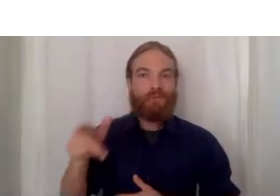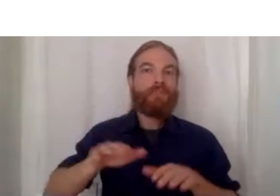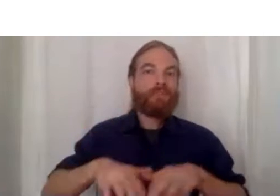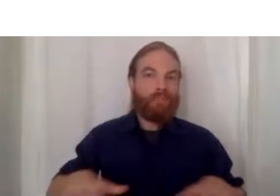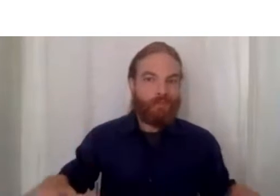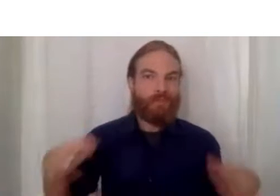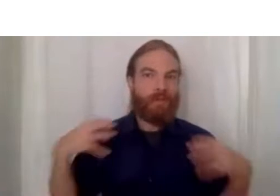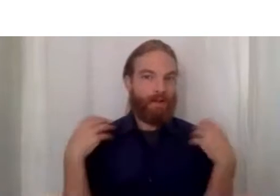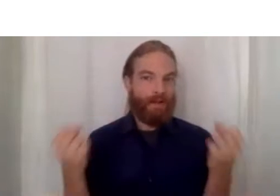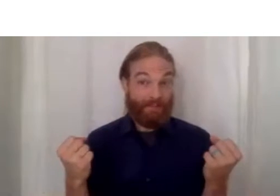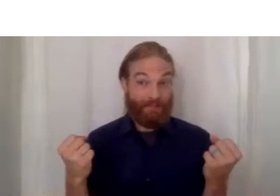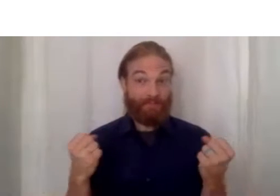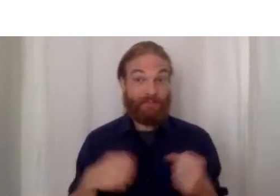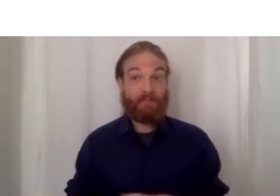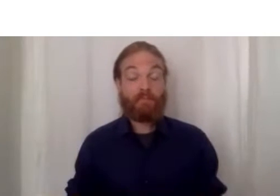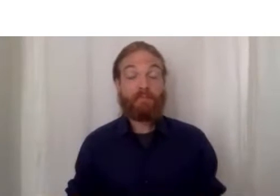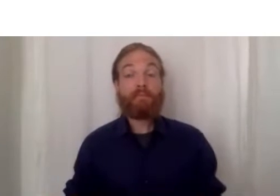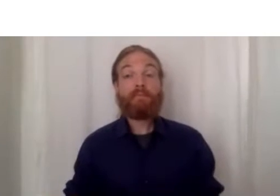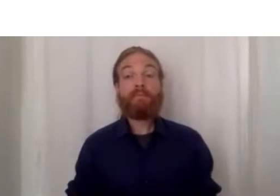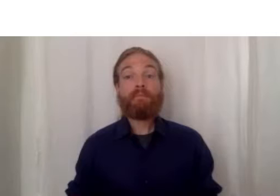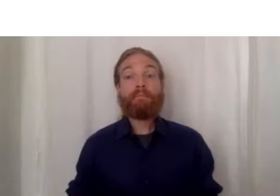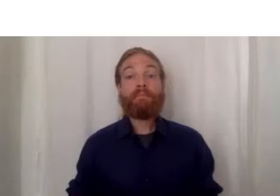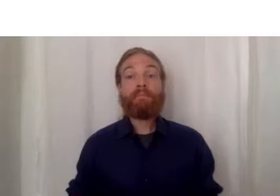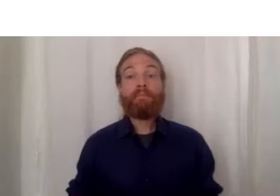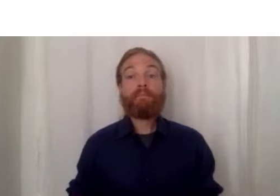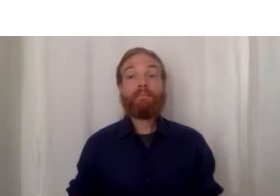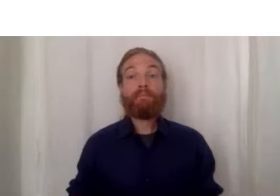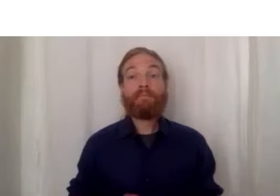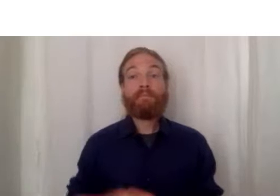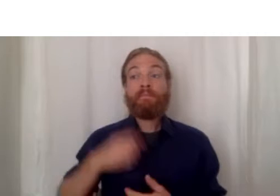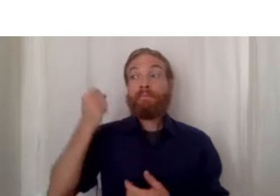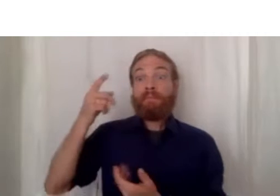has remained the same at